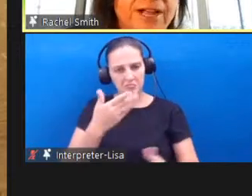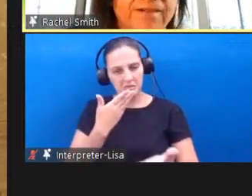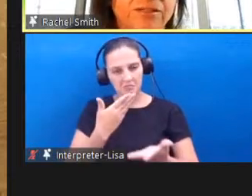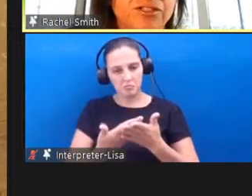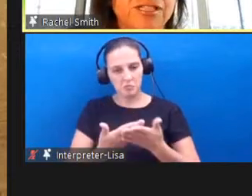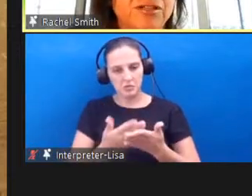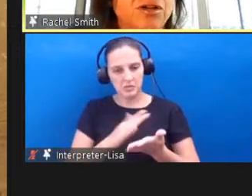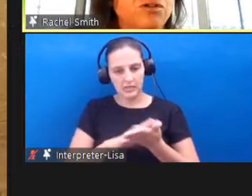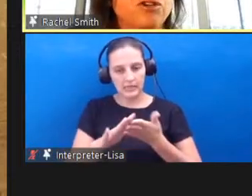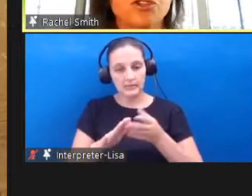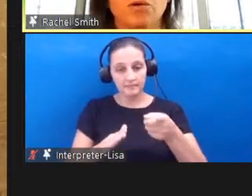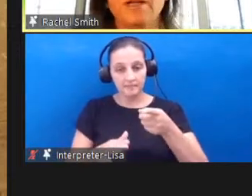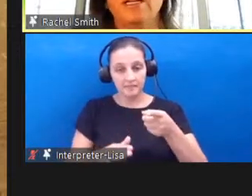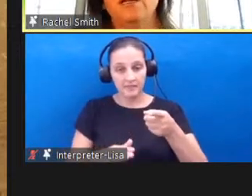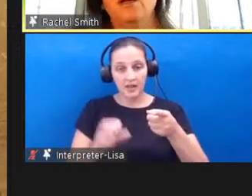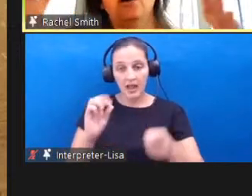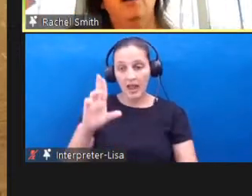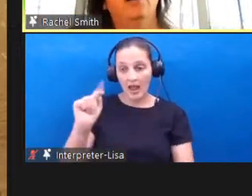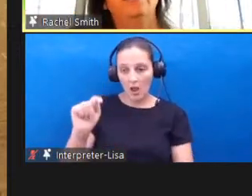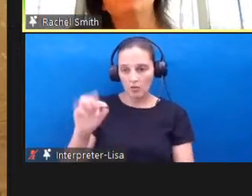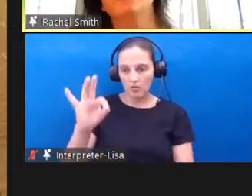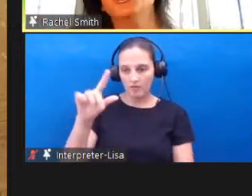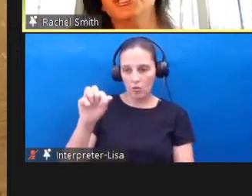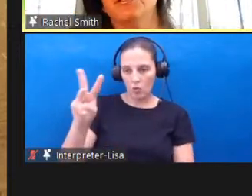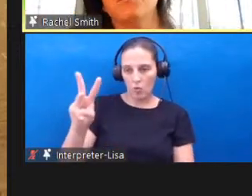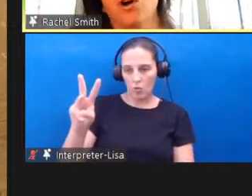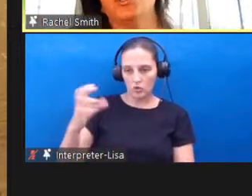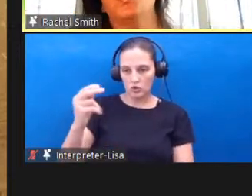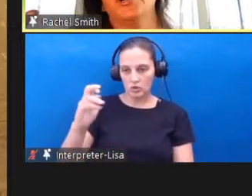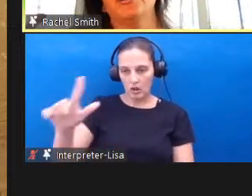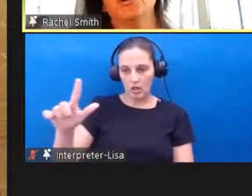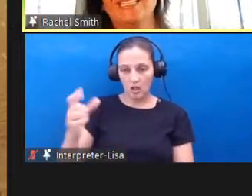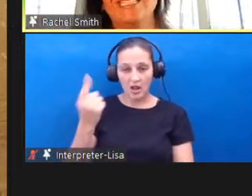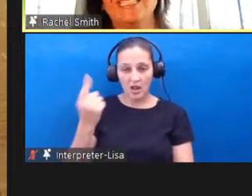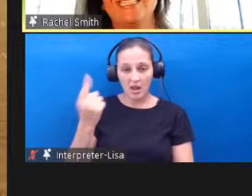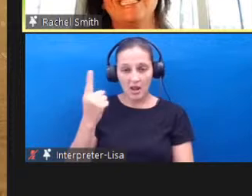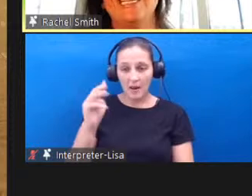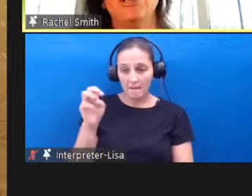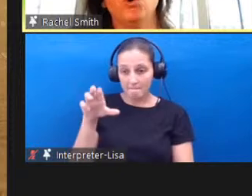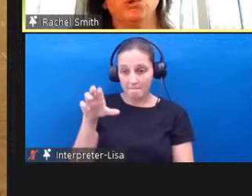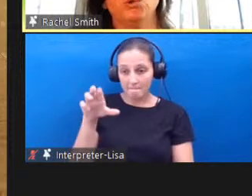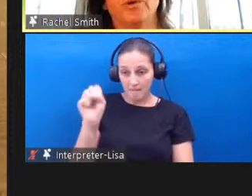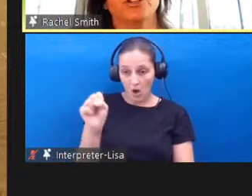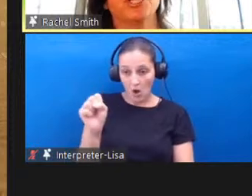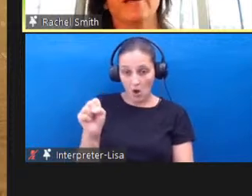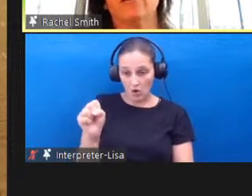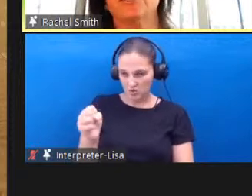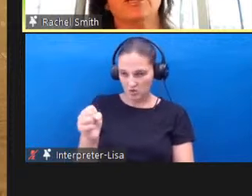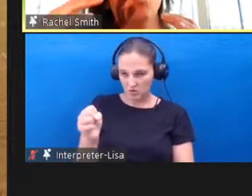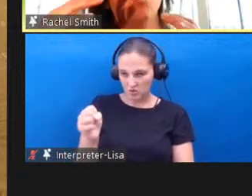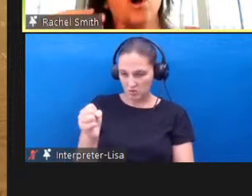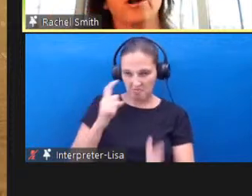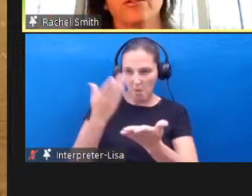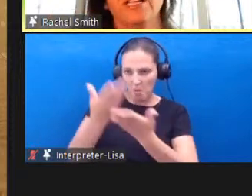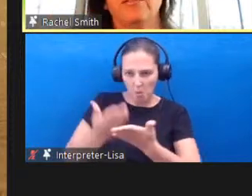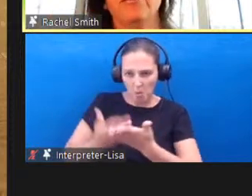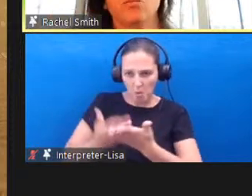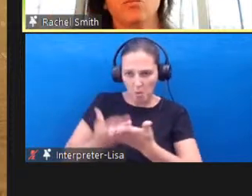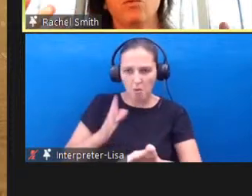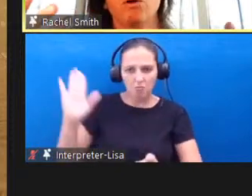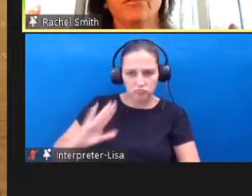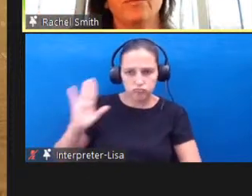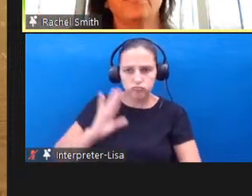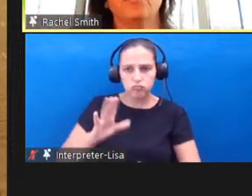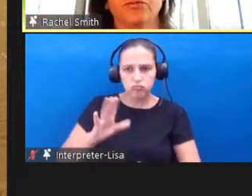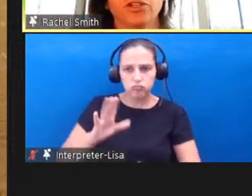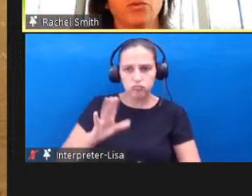outflow channels. You see this, there's so many regions of Mars where you can see old river channels and water